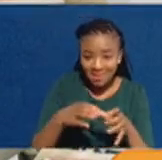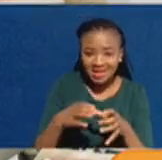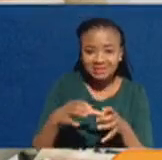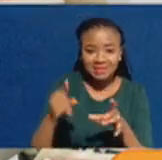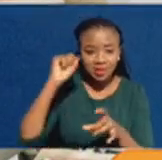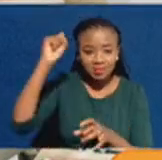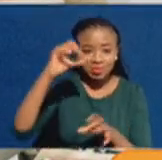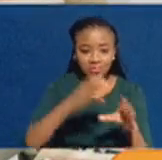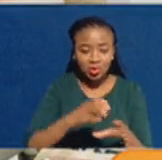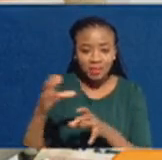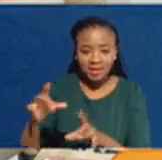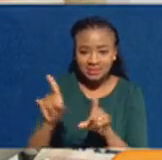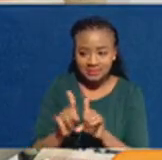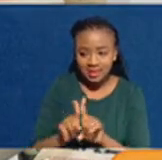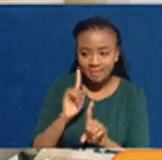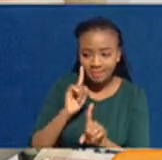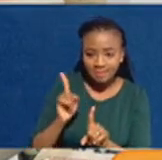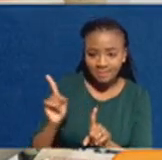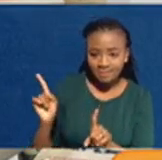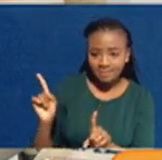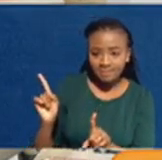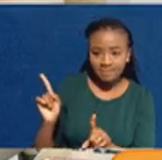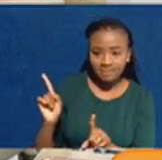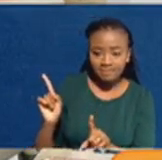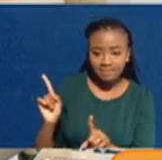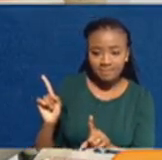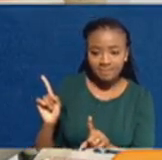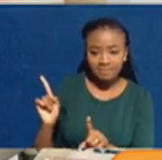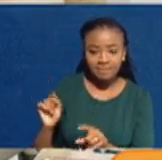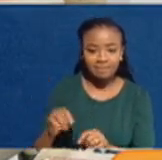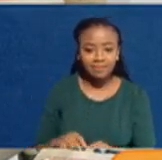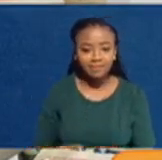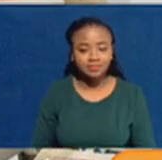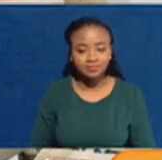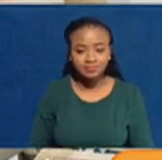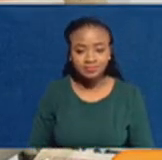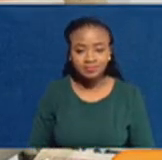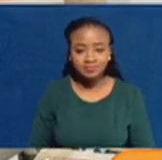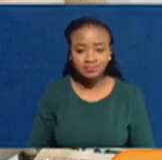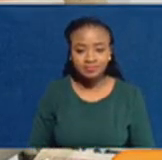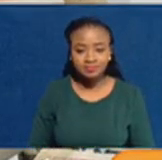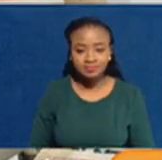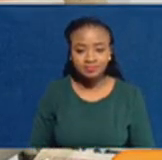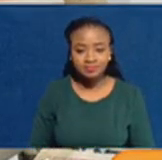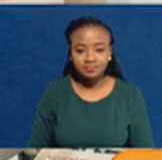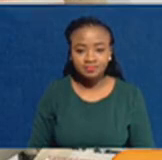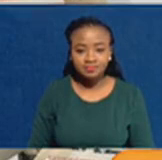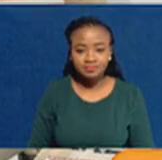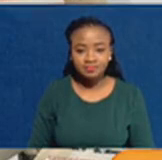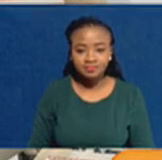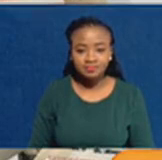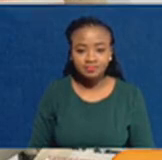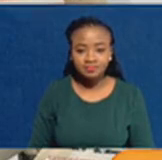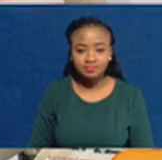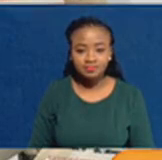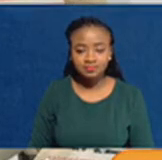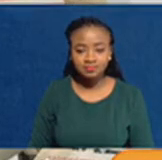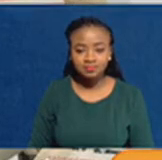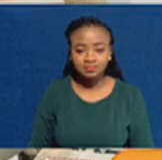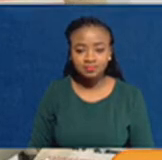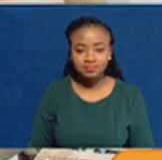will bag 8.9 million Kenya shillings, Maendeleo Chapchap 12.6 million Kenya shillings, while the